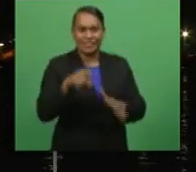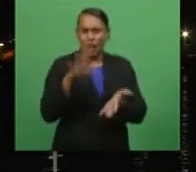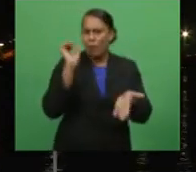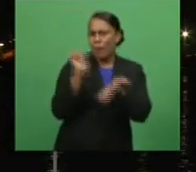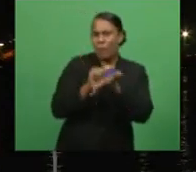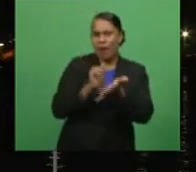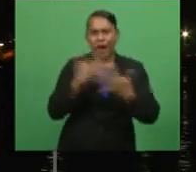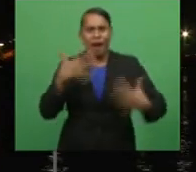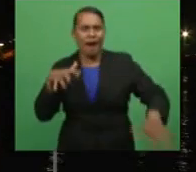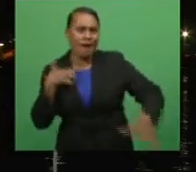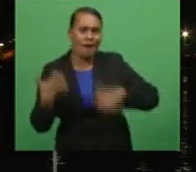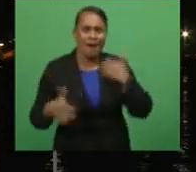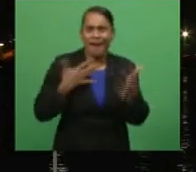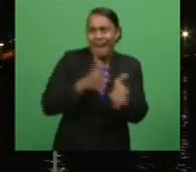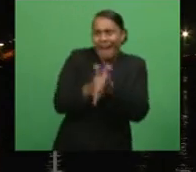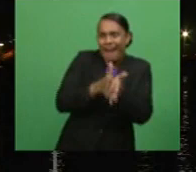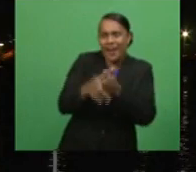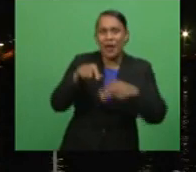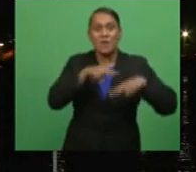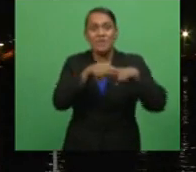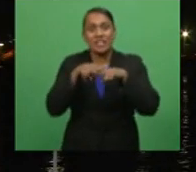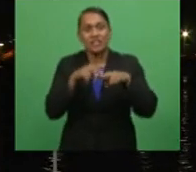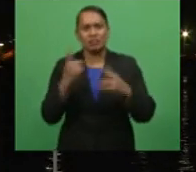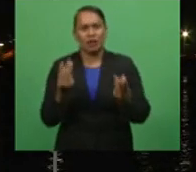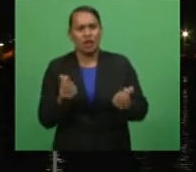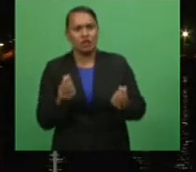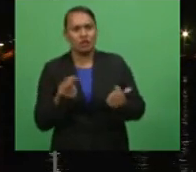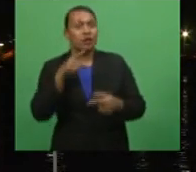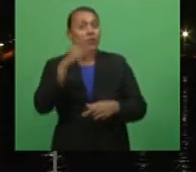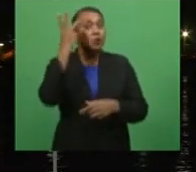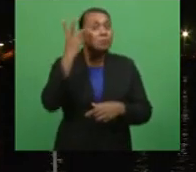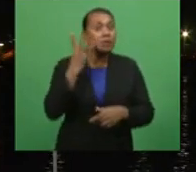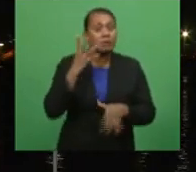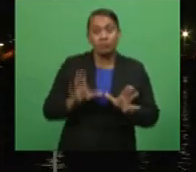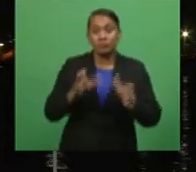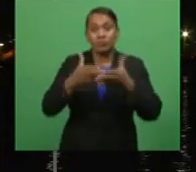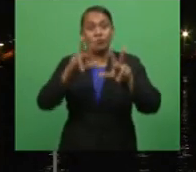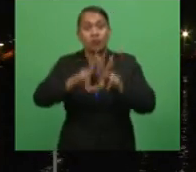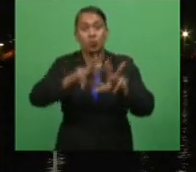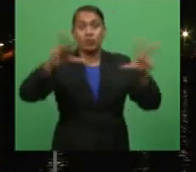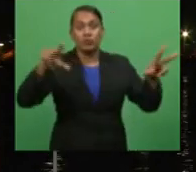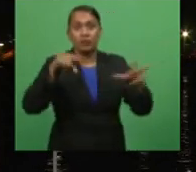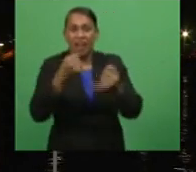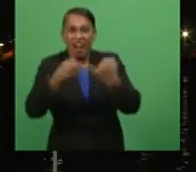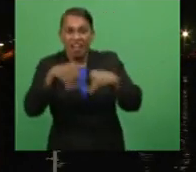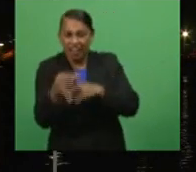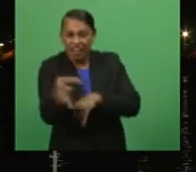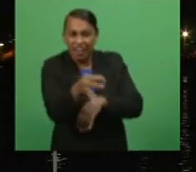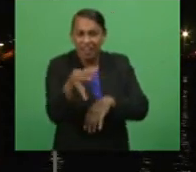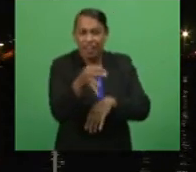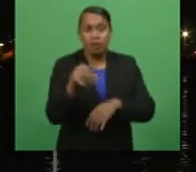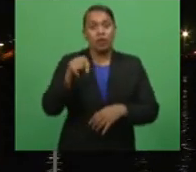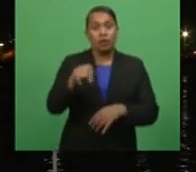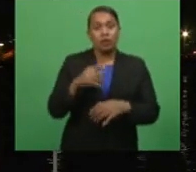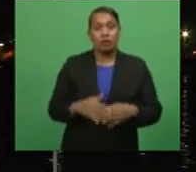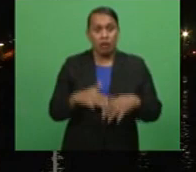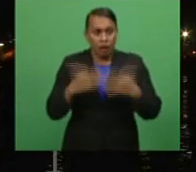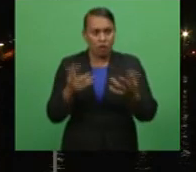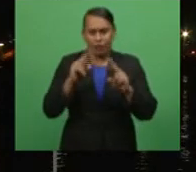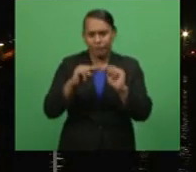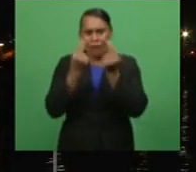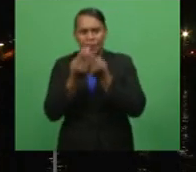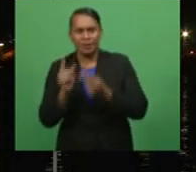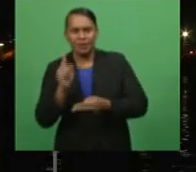life much easier for women from the maritime islands in VANUA LEVU. As co-income earners for their families, today the women